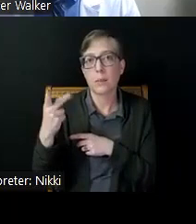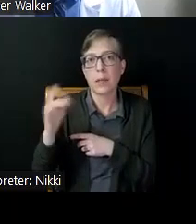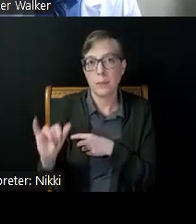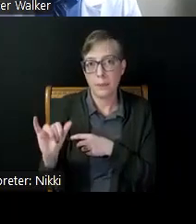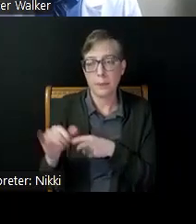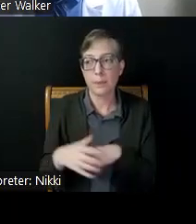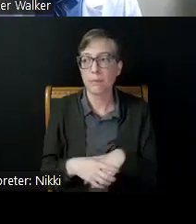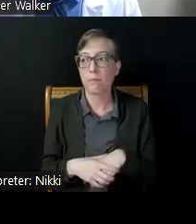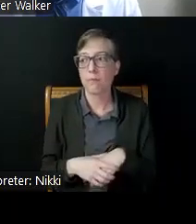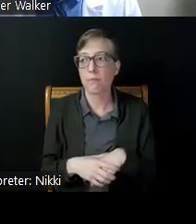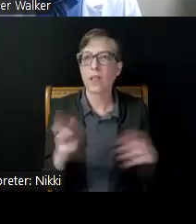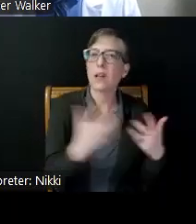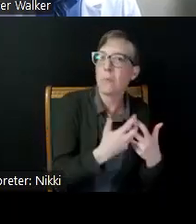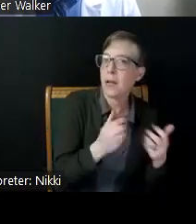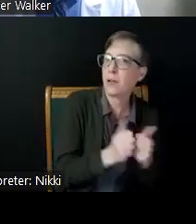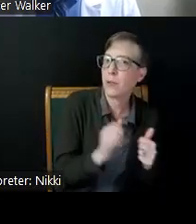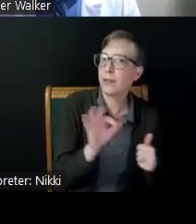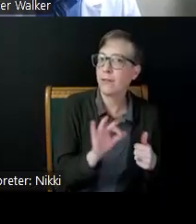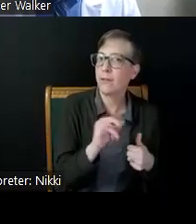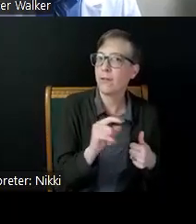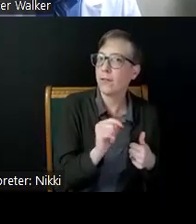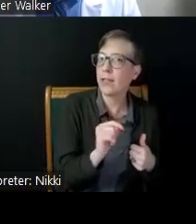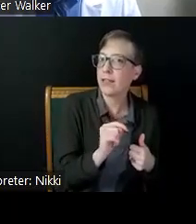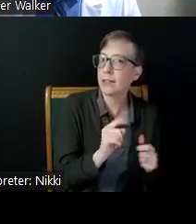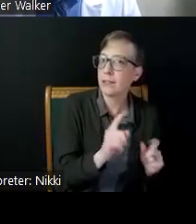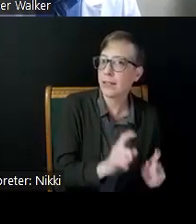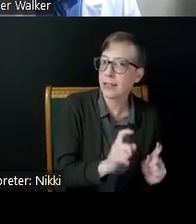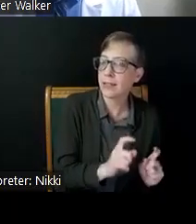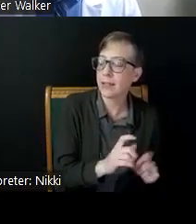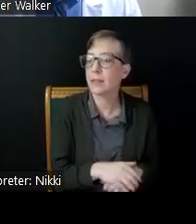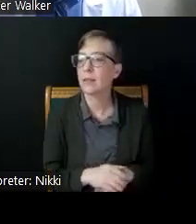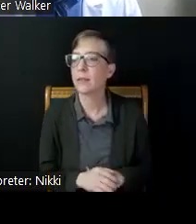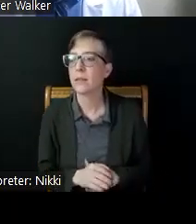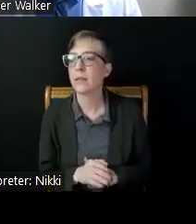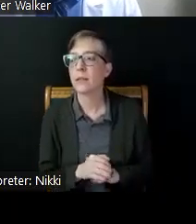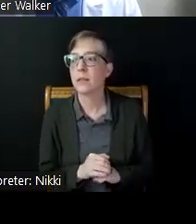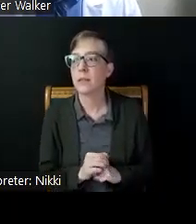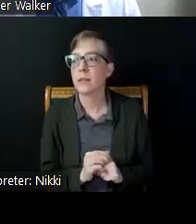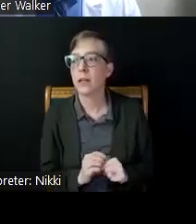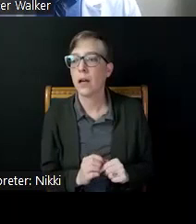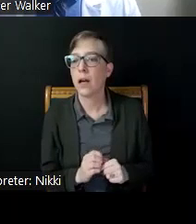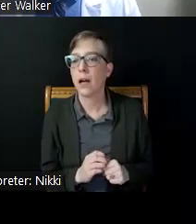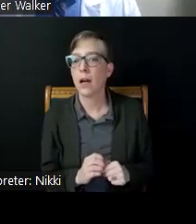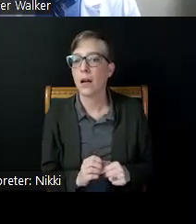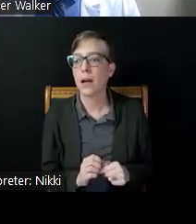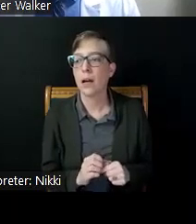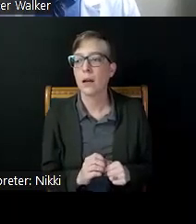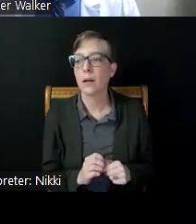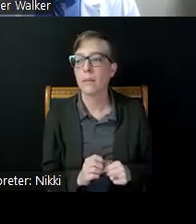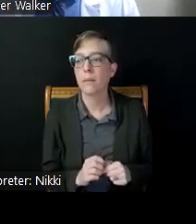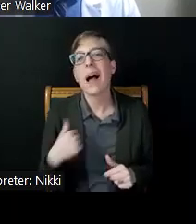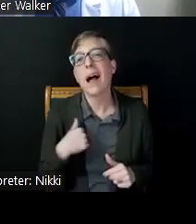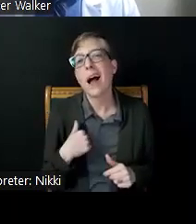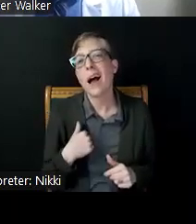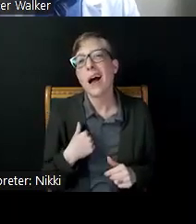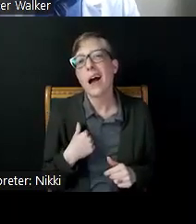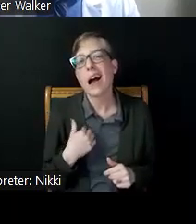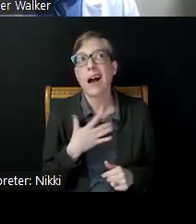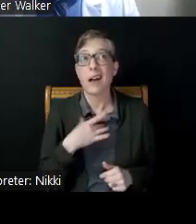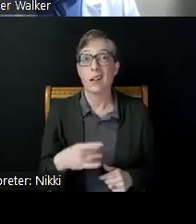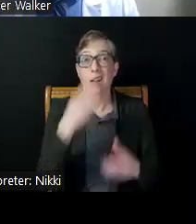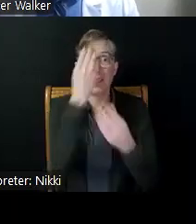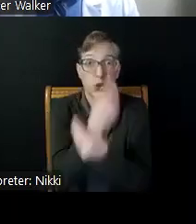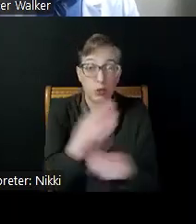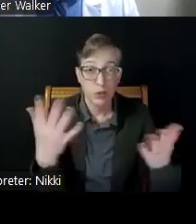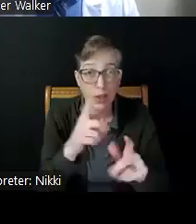forth. And one thing that I like to make sure we all know is we often talk about colonoscopy